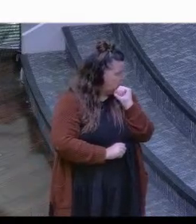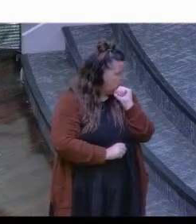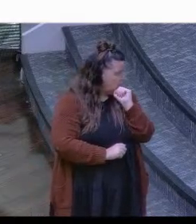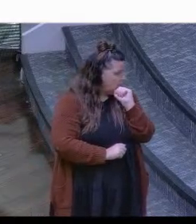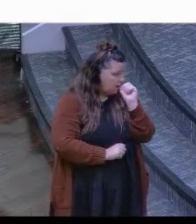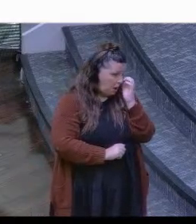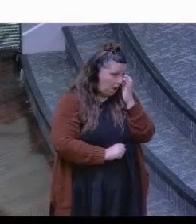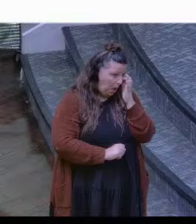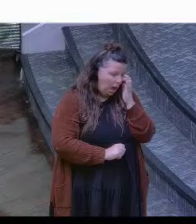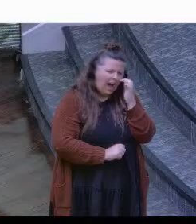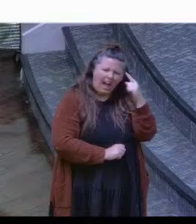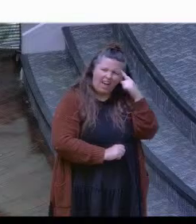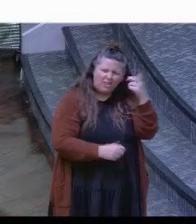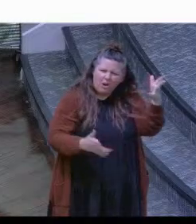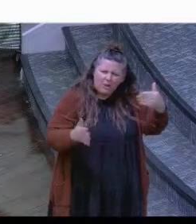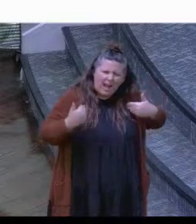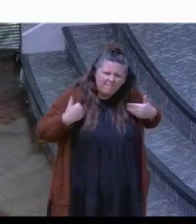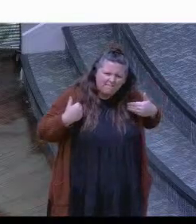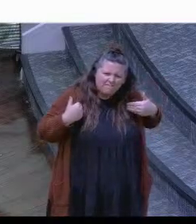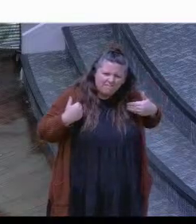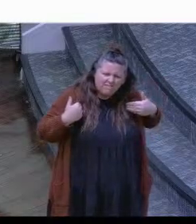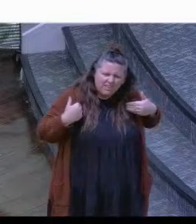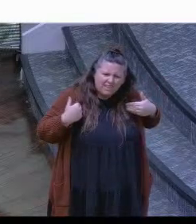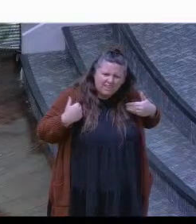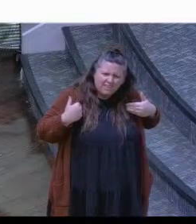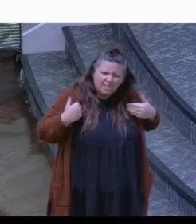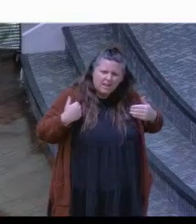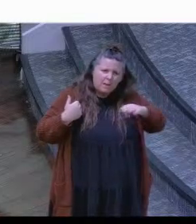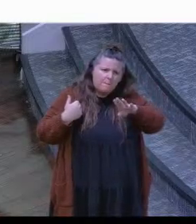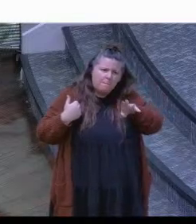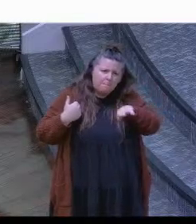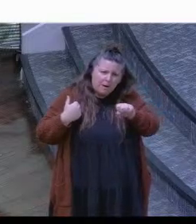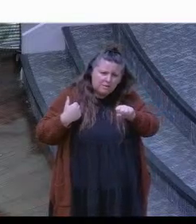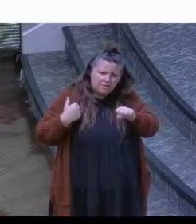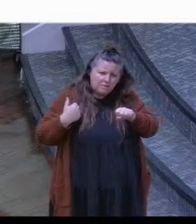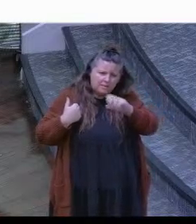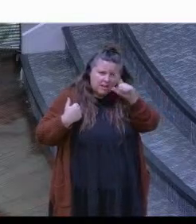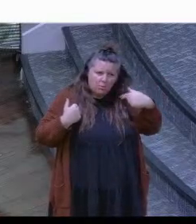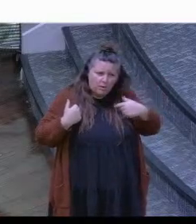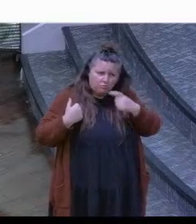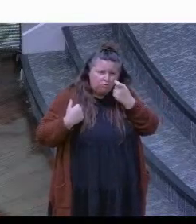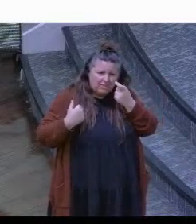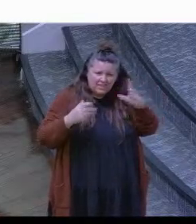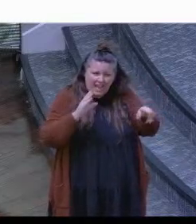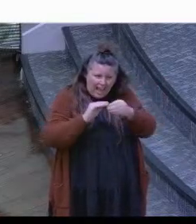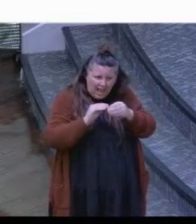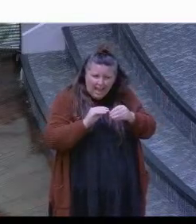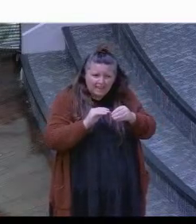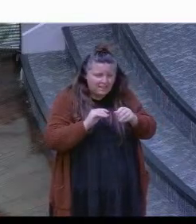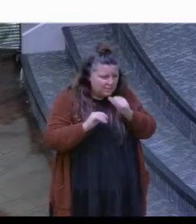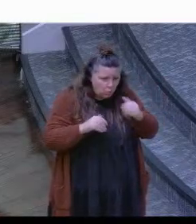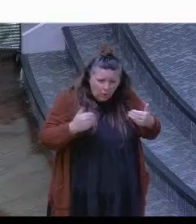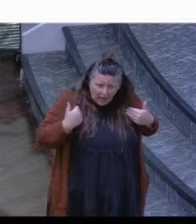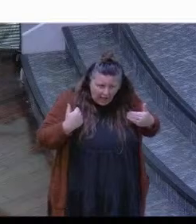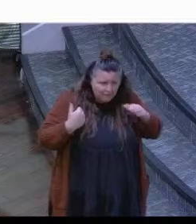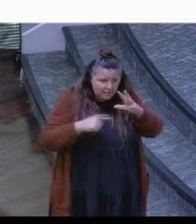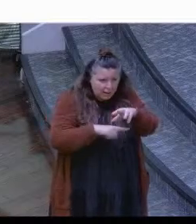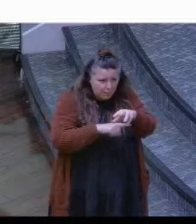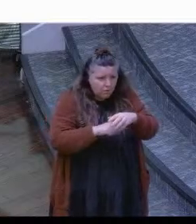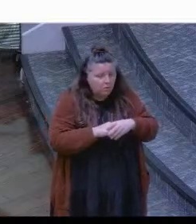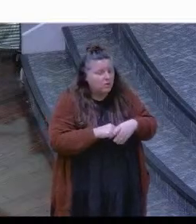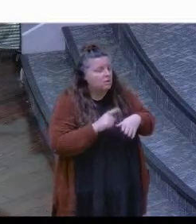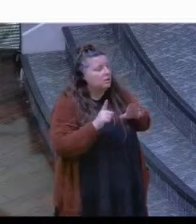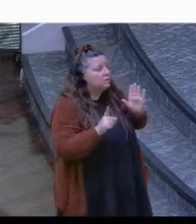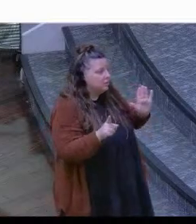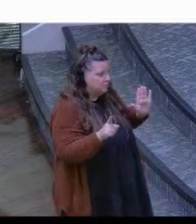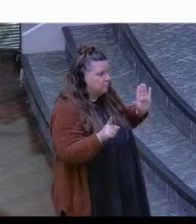I thought we did this already. Are these buses that are added to the fleet, and we didn't do that when they were initially added? So